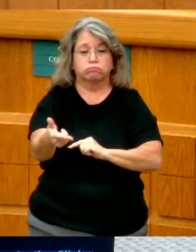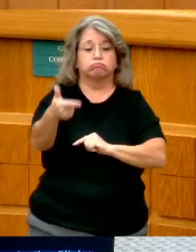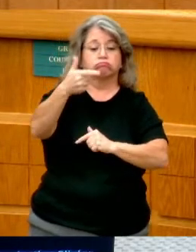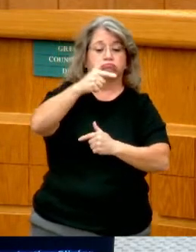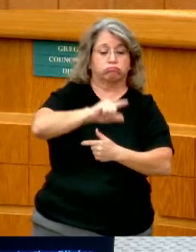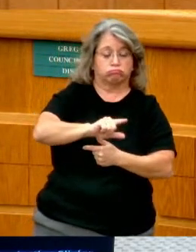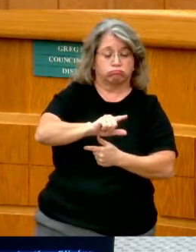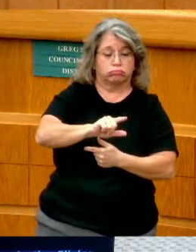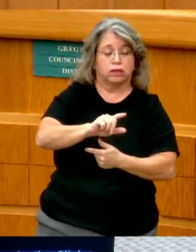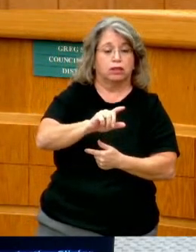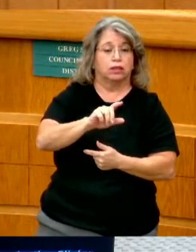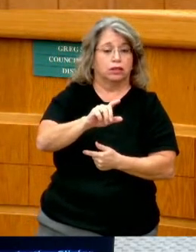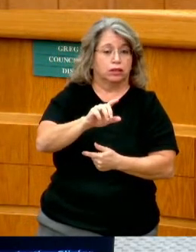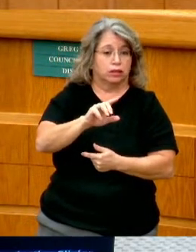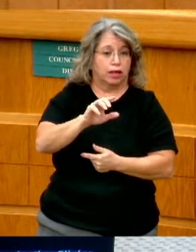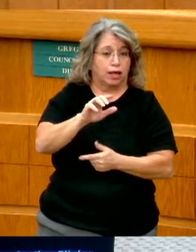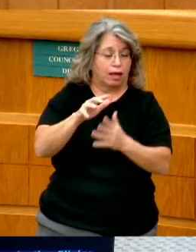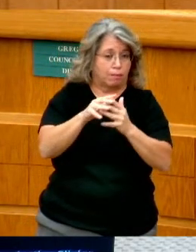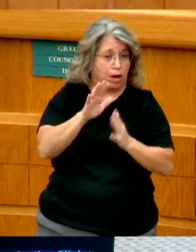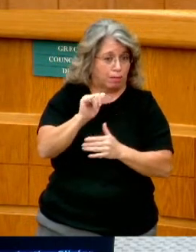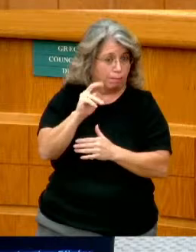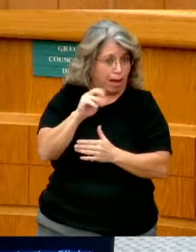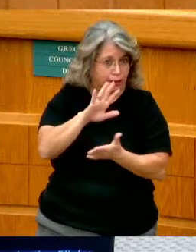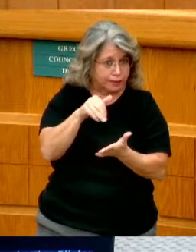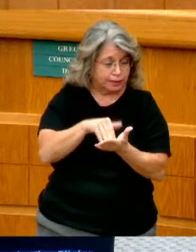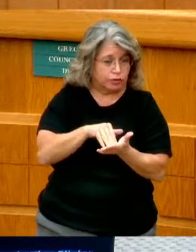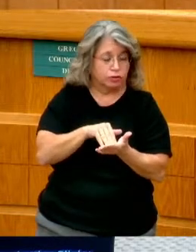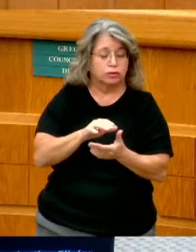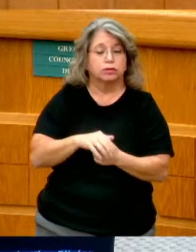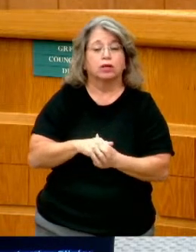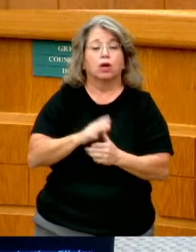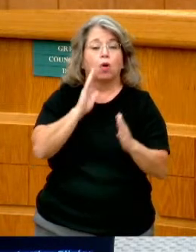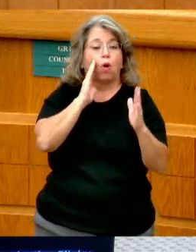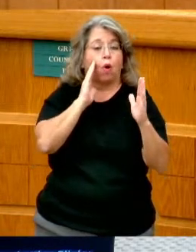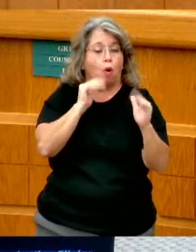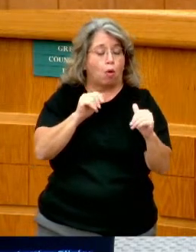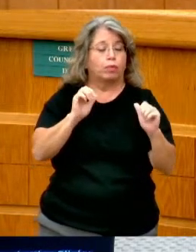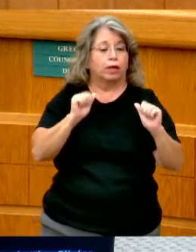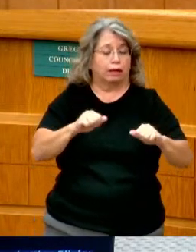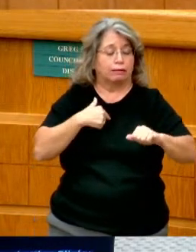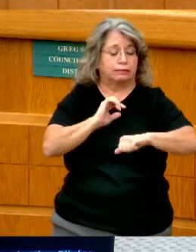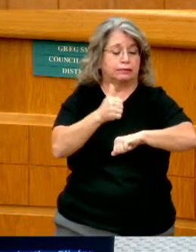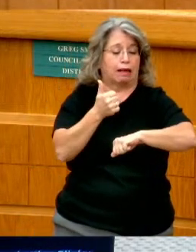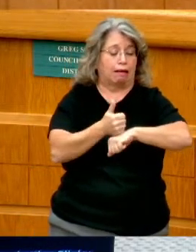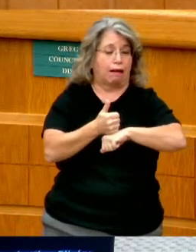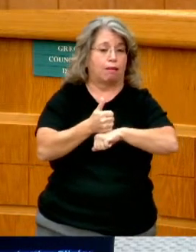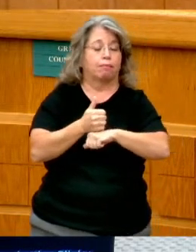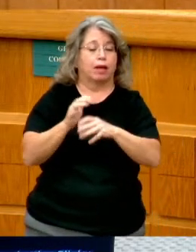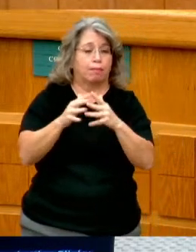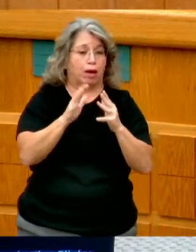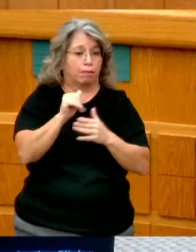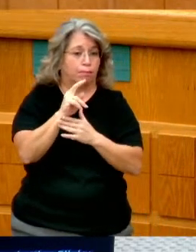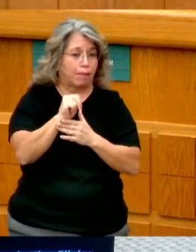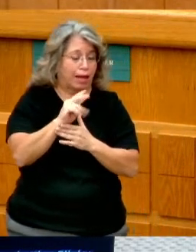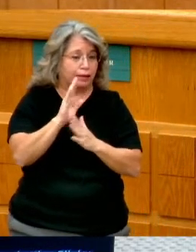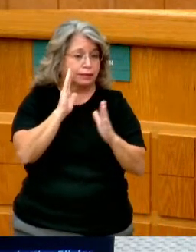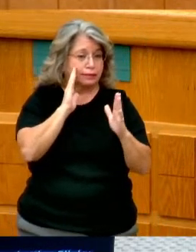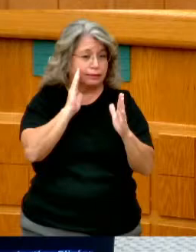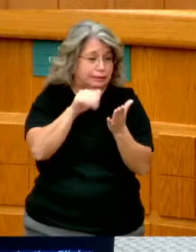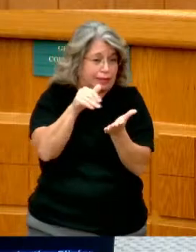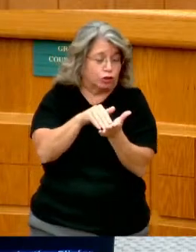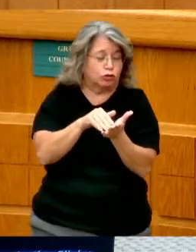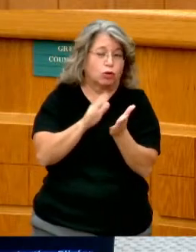have the next vaccine clinic at American Bank Center hopefully next week, assuming we get